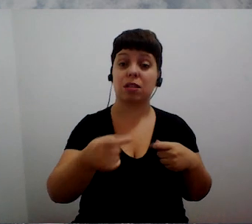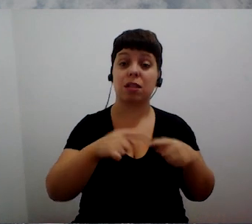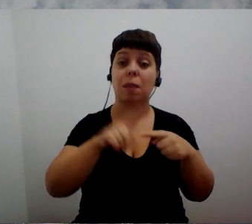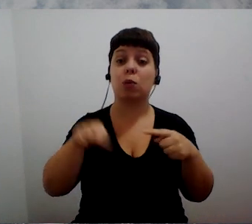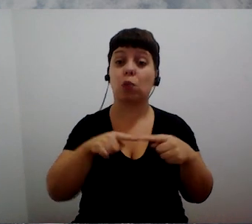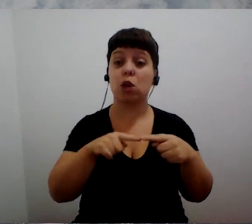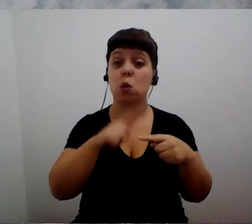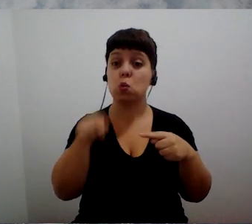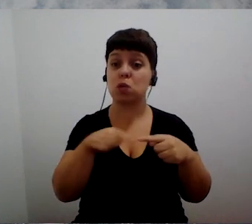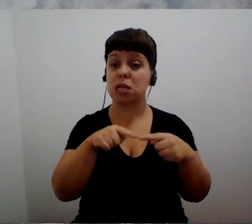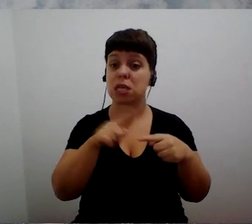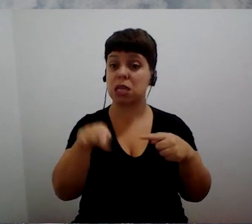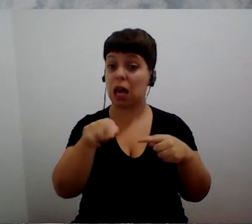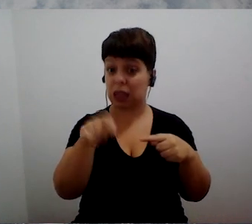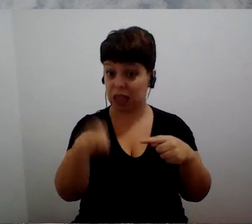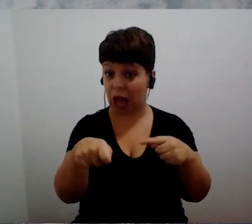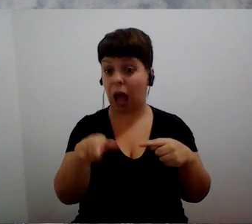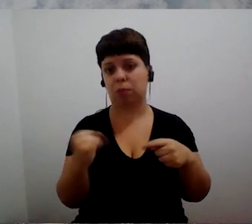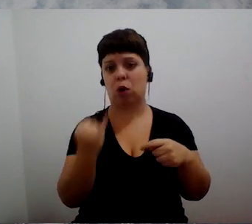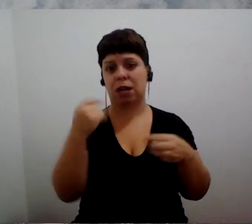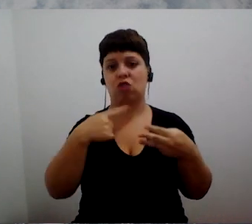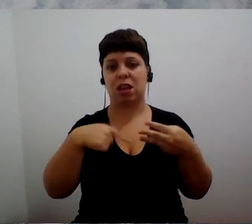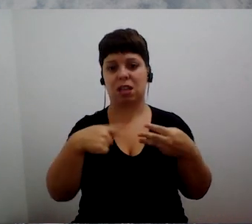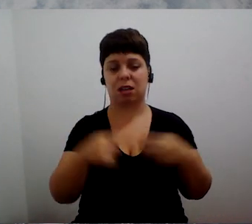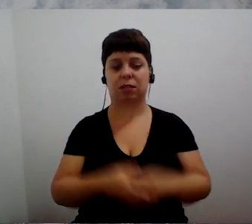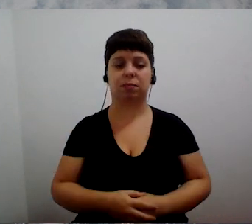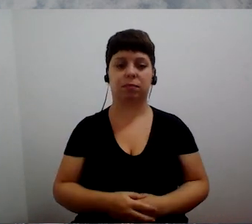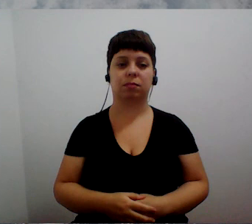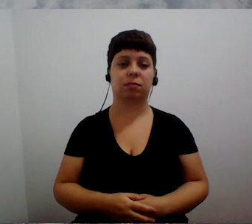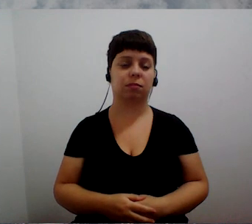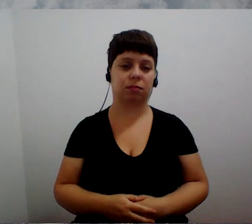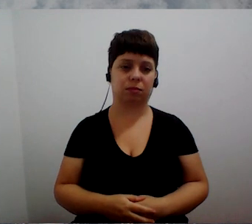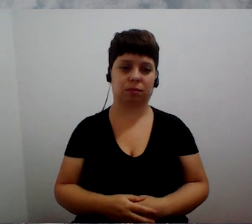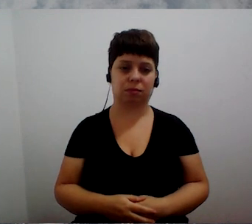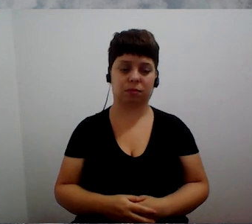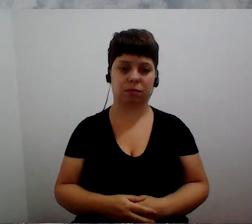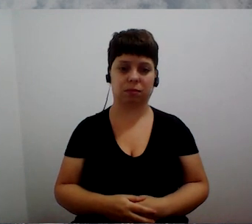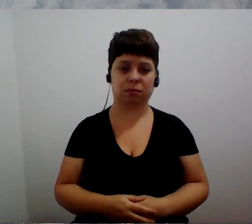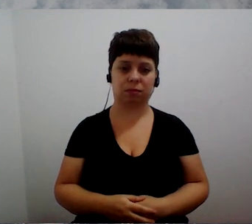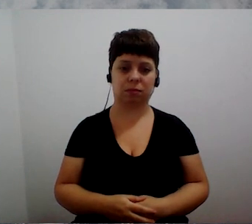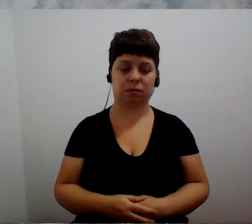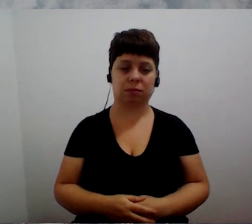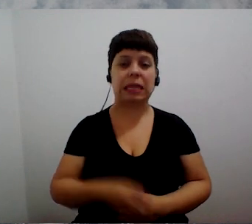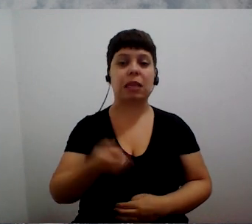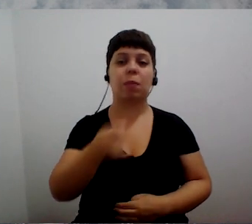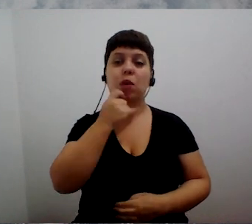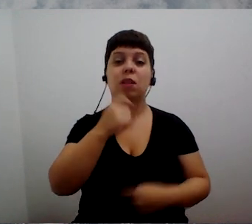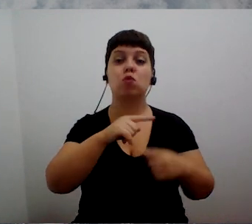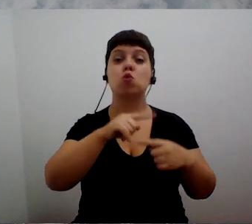last, and they have to be possible to repair and to be reused. And at the end of